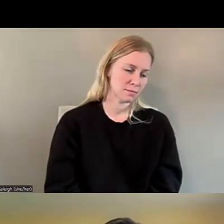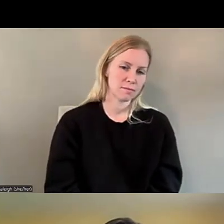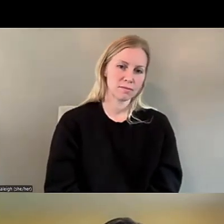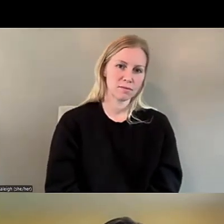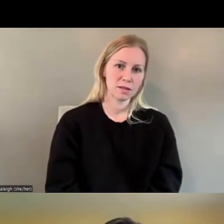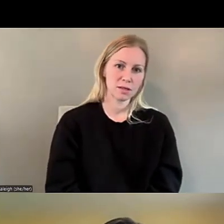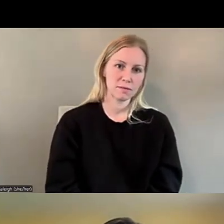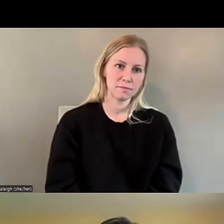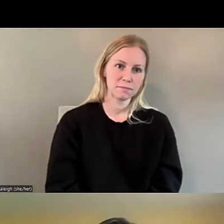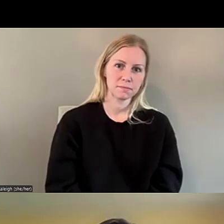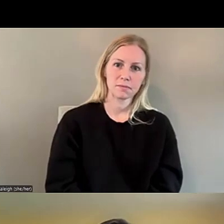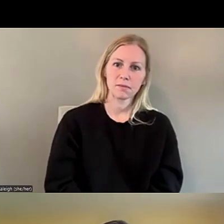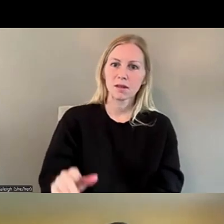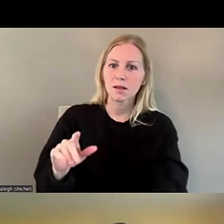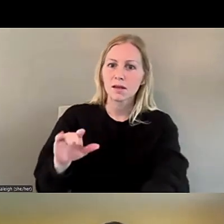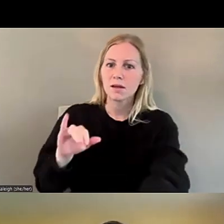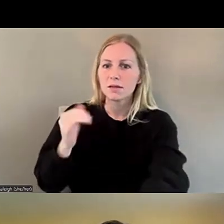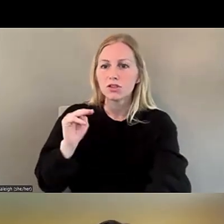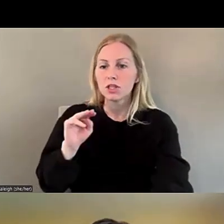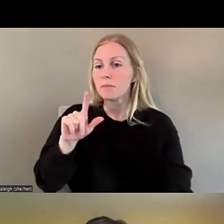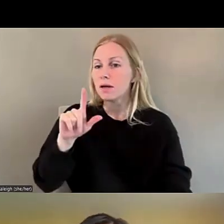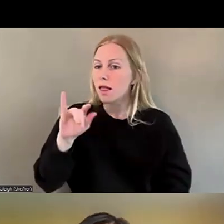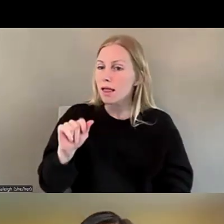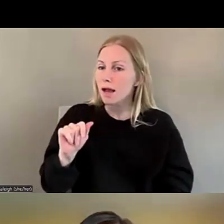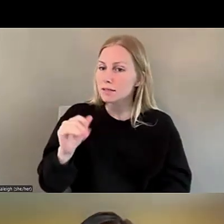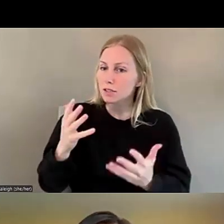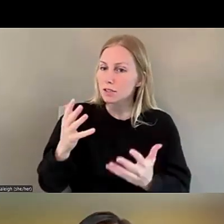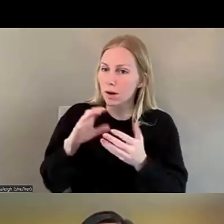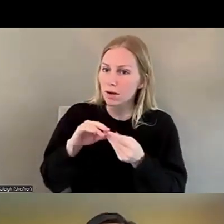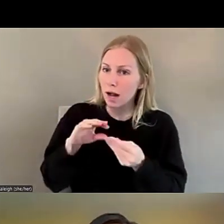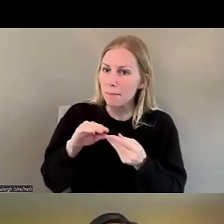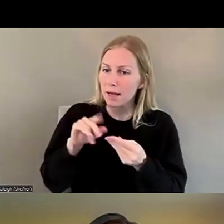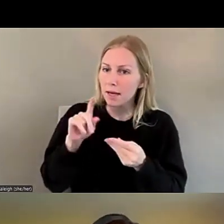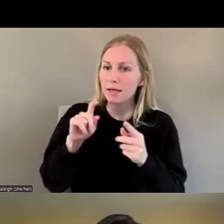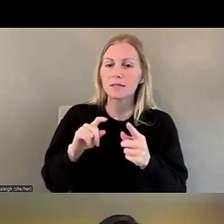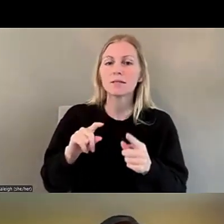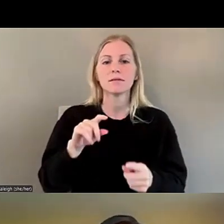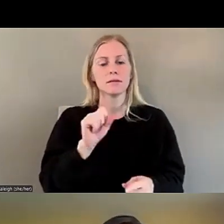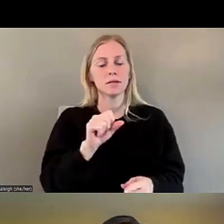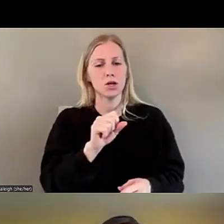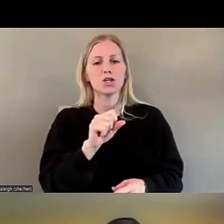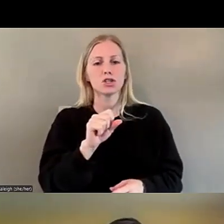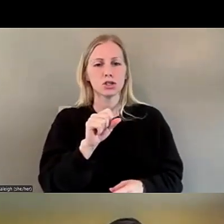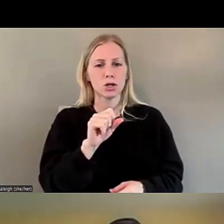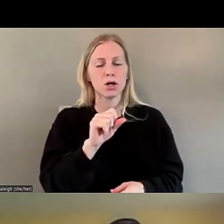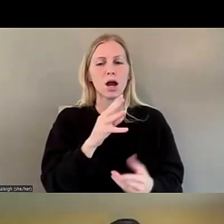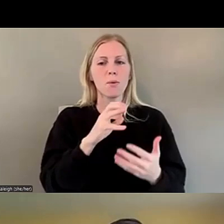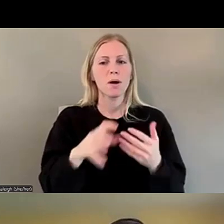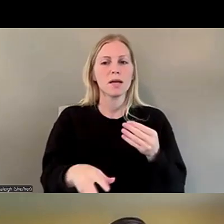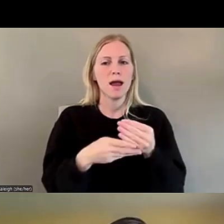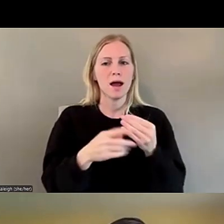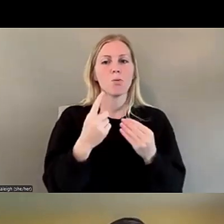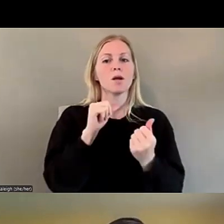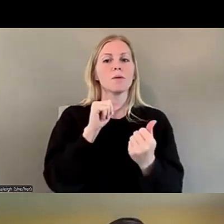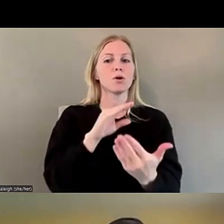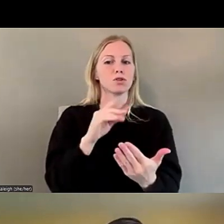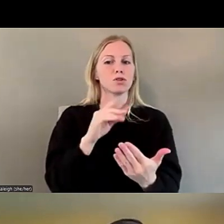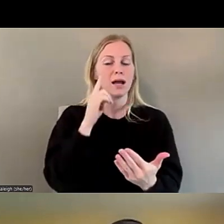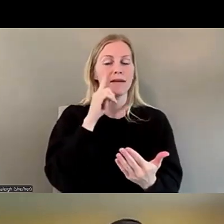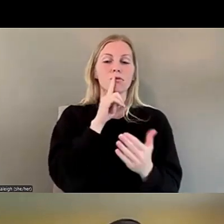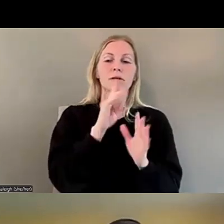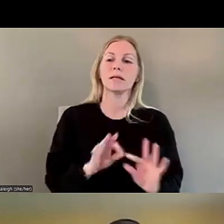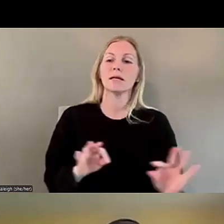Eliza, did you want to say something about that? Sure. Yeah, I just wanted to add that one approach that I think is really important